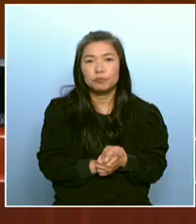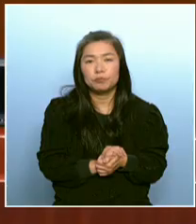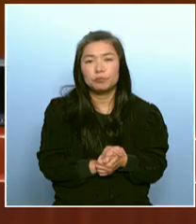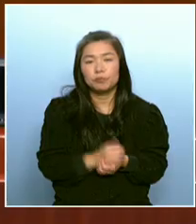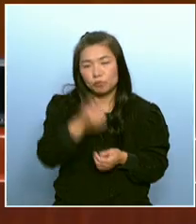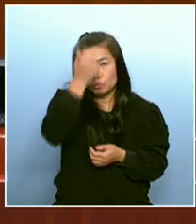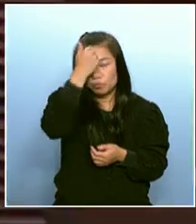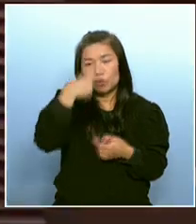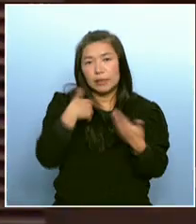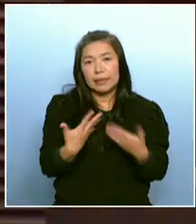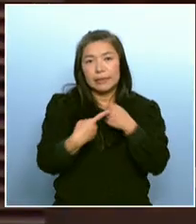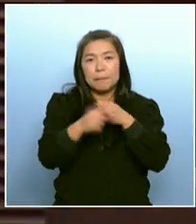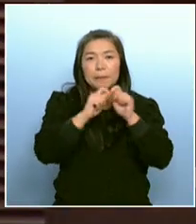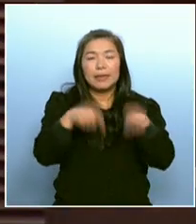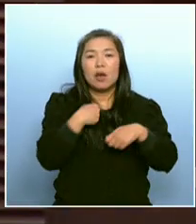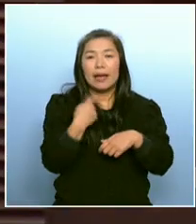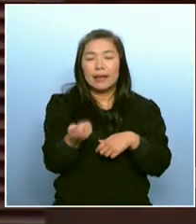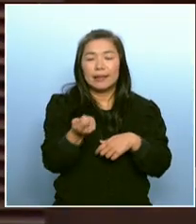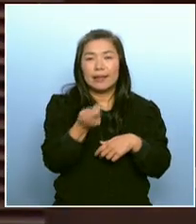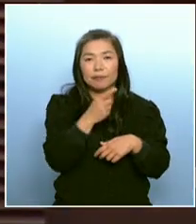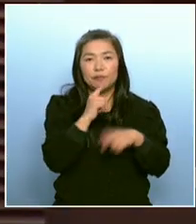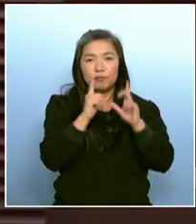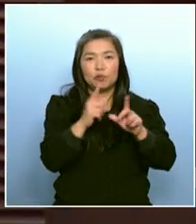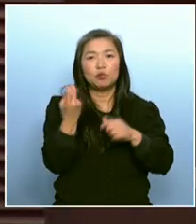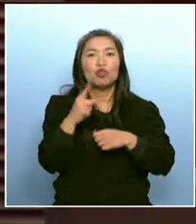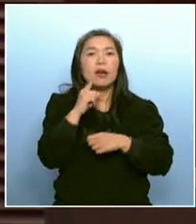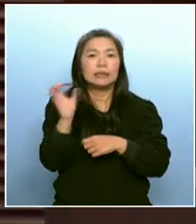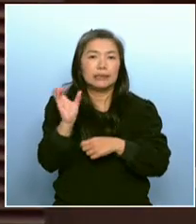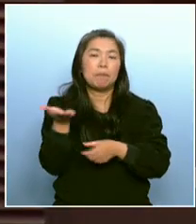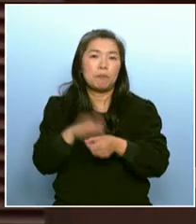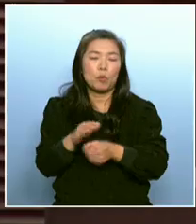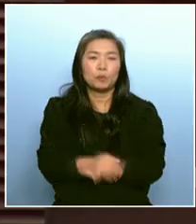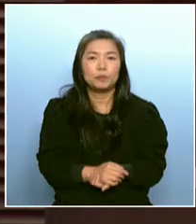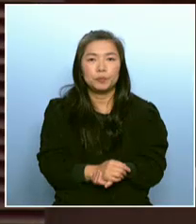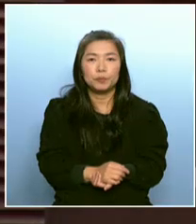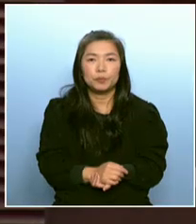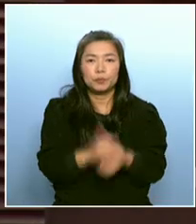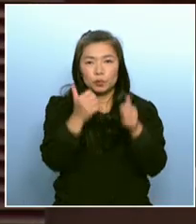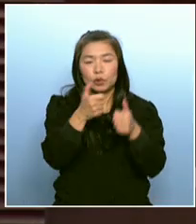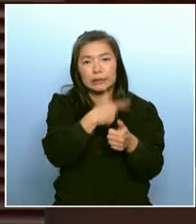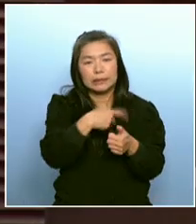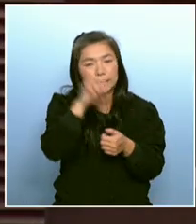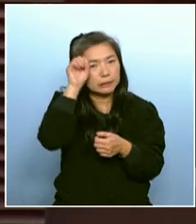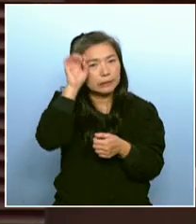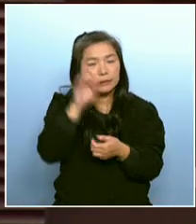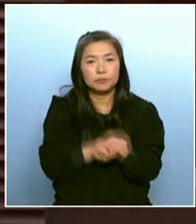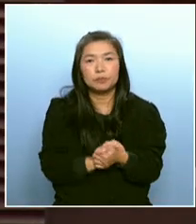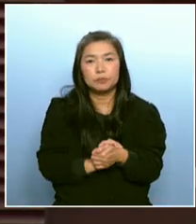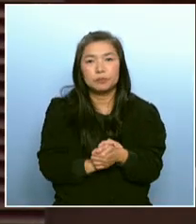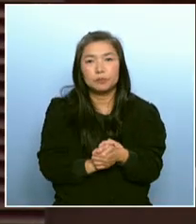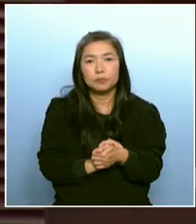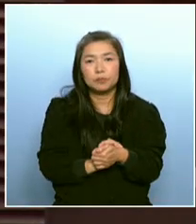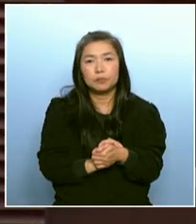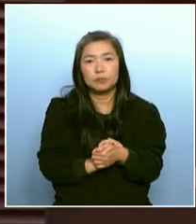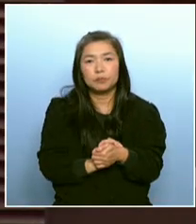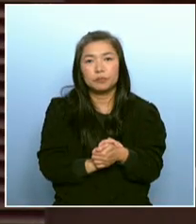their mistakes or defects? Undersecretary, I will first respond to some of the questions. I thank the